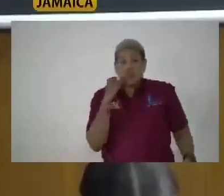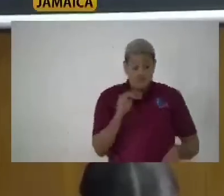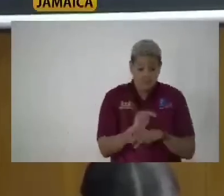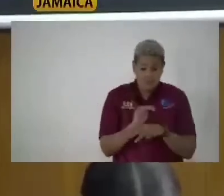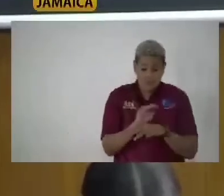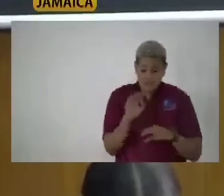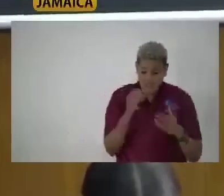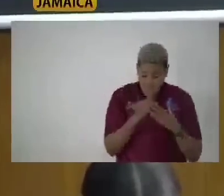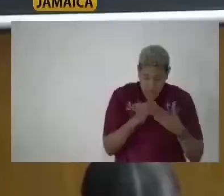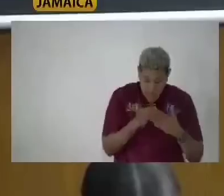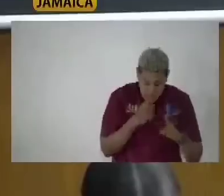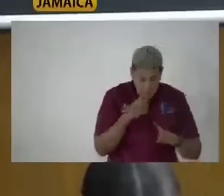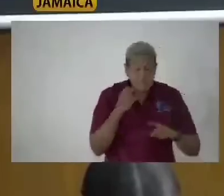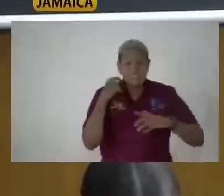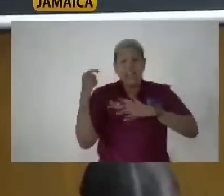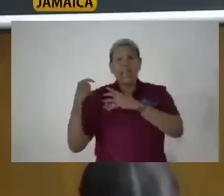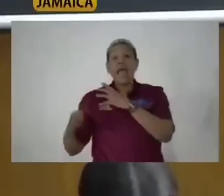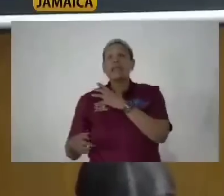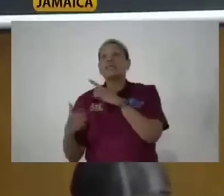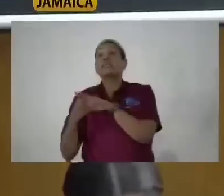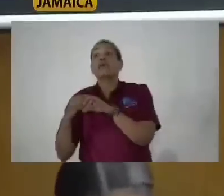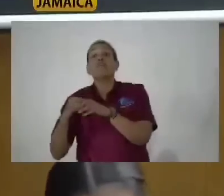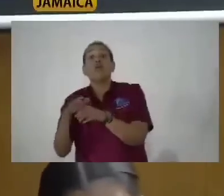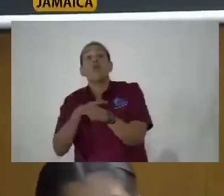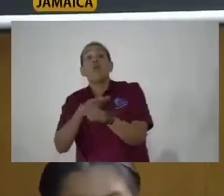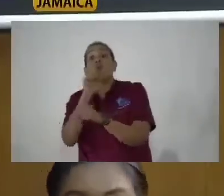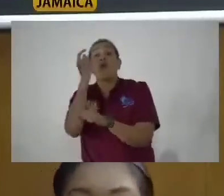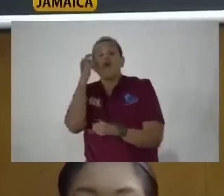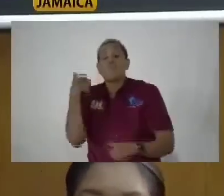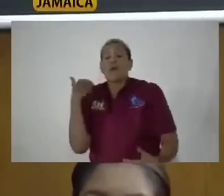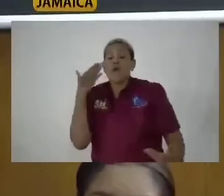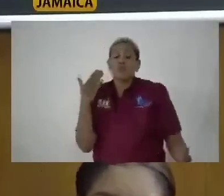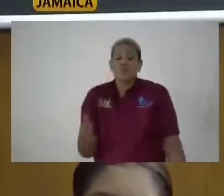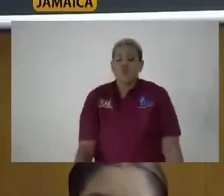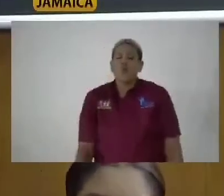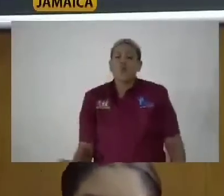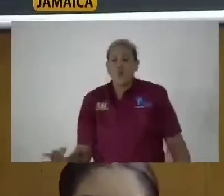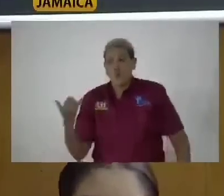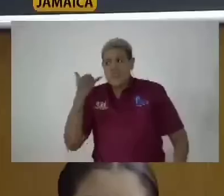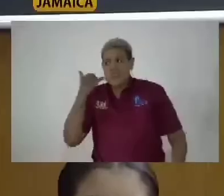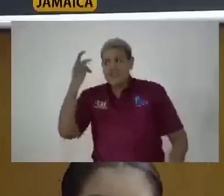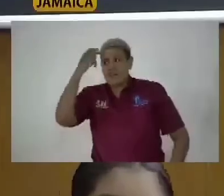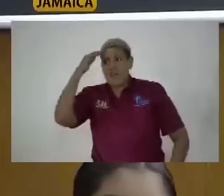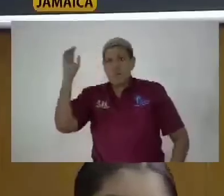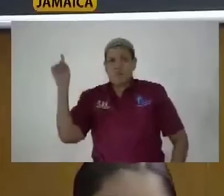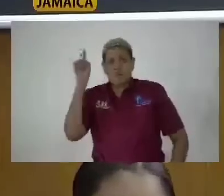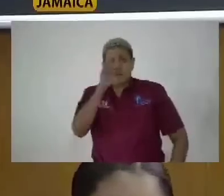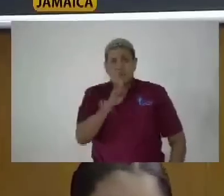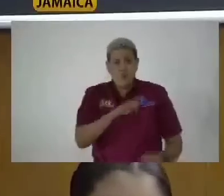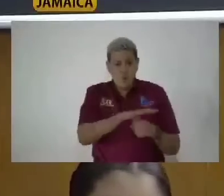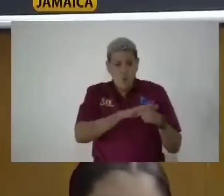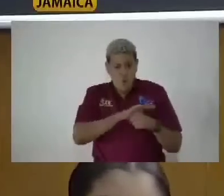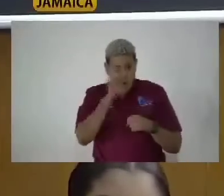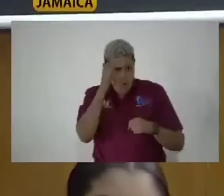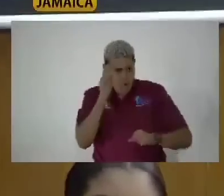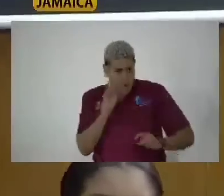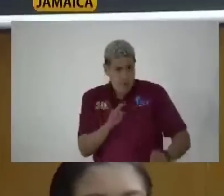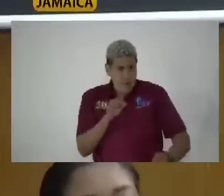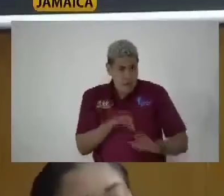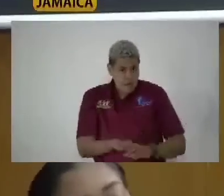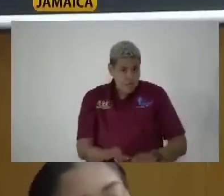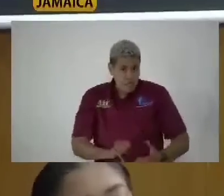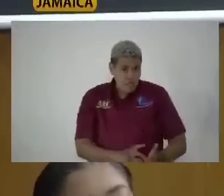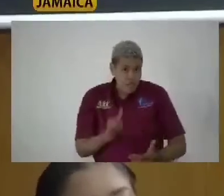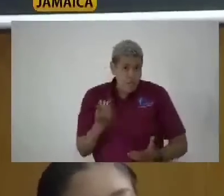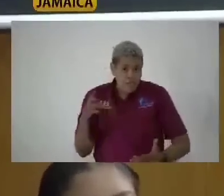Finance is a candidate in the local government. I'm not sure if the Prime Minister is a candidate in the local